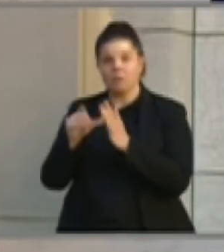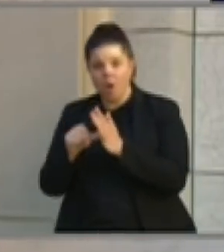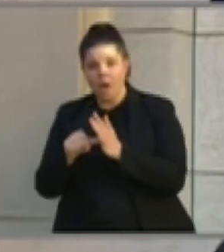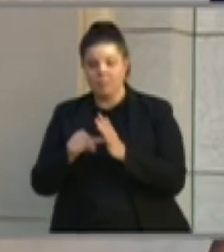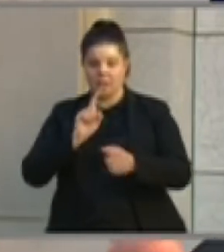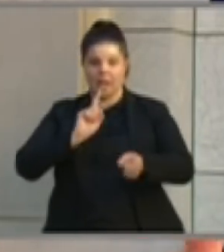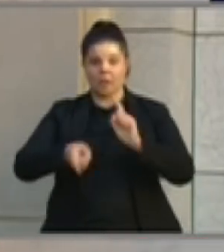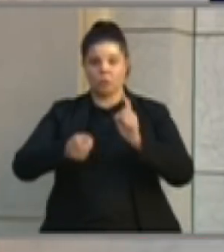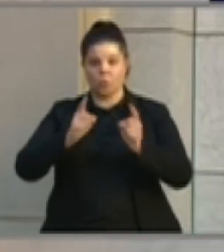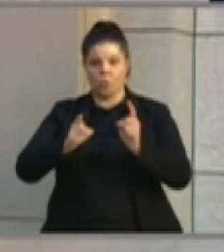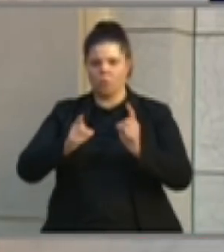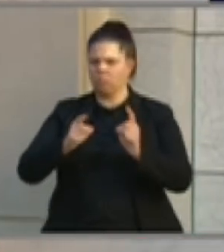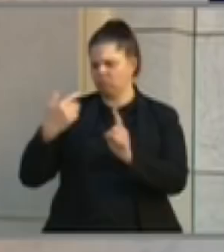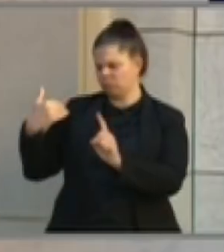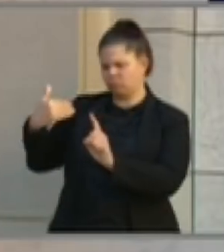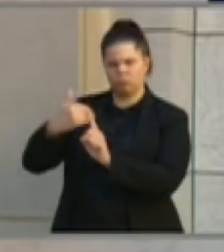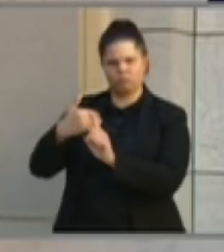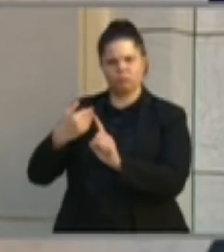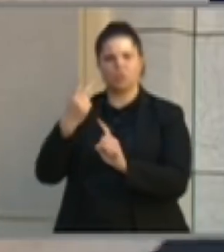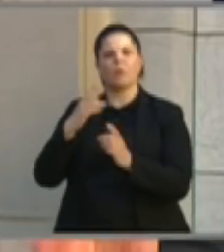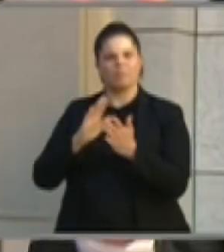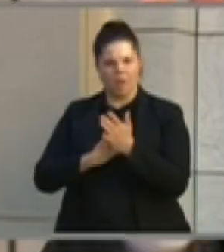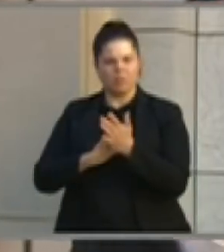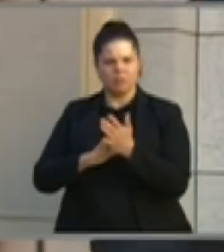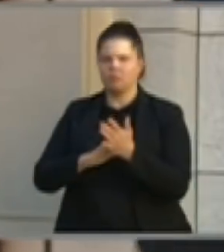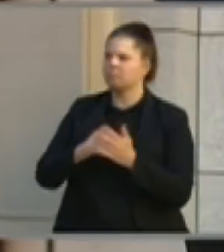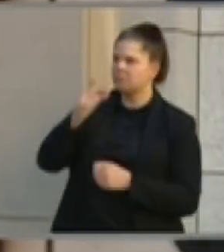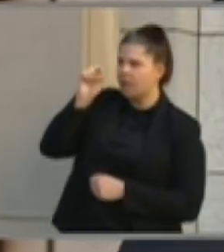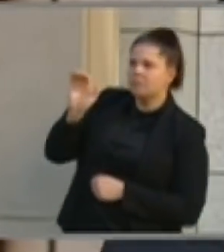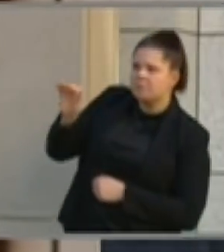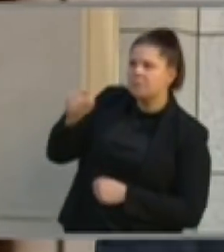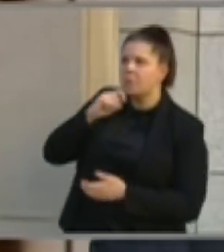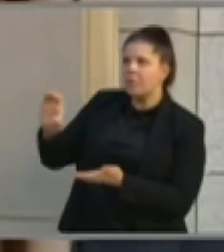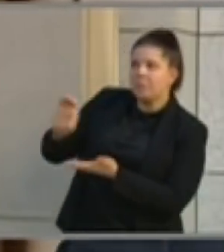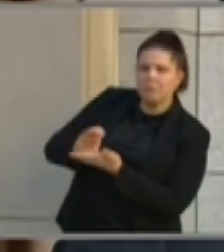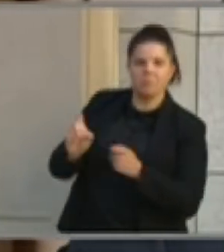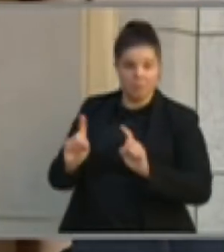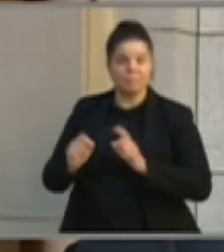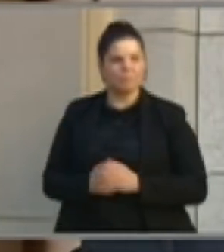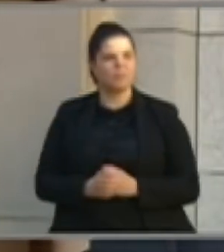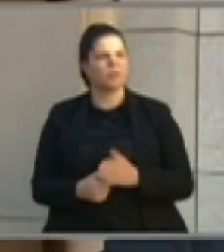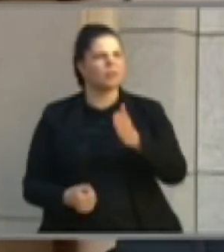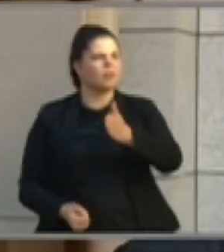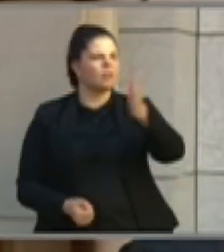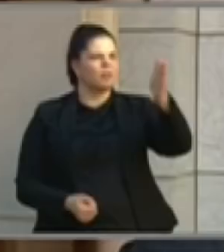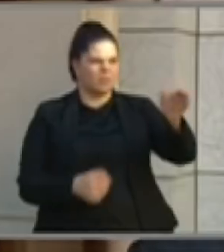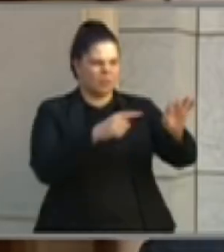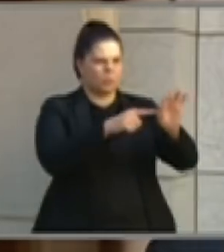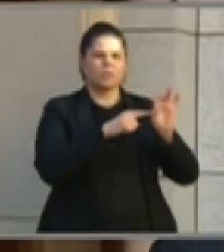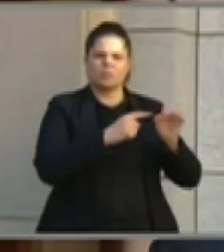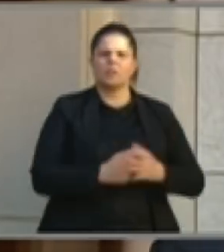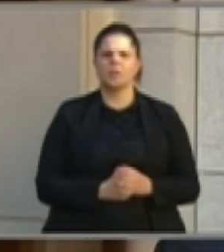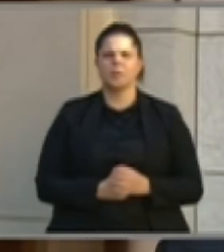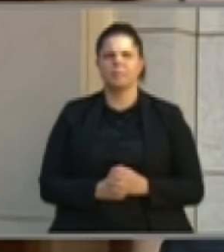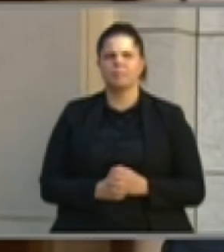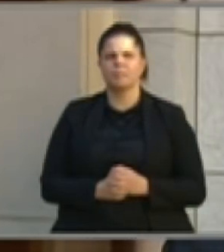and then they can enter into those arrangements. I'm coming across, okay, yeah. Just clarifying on from what Lani asked, are you saying